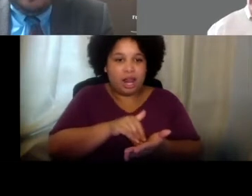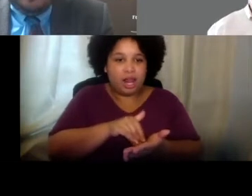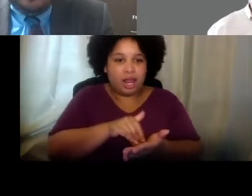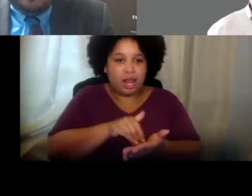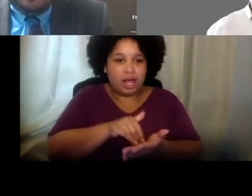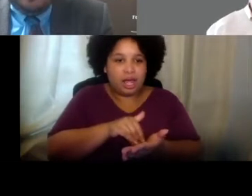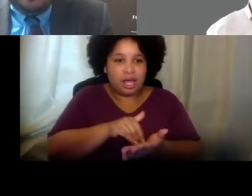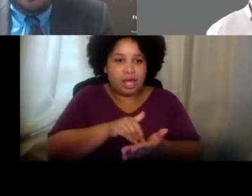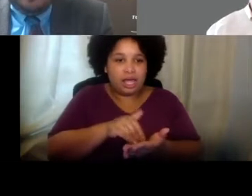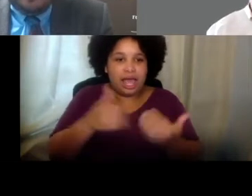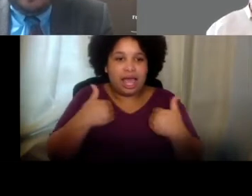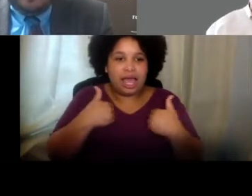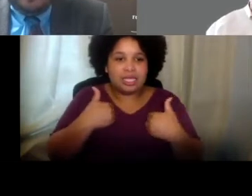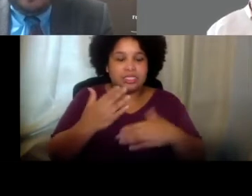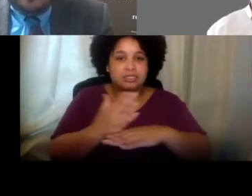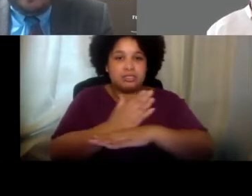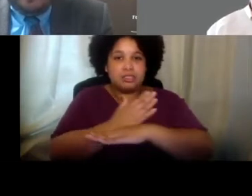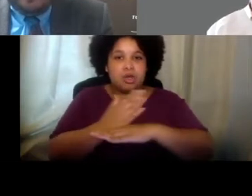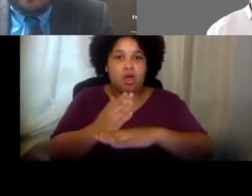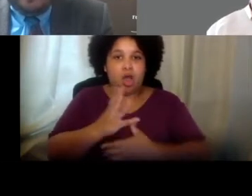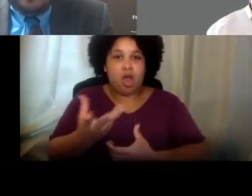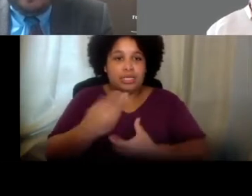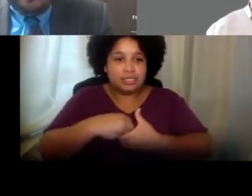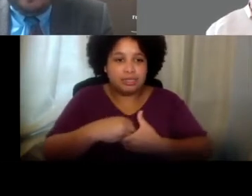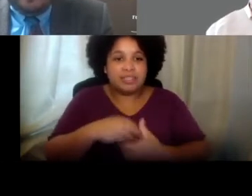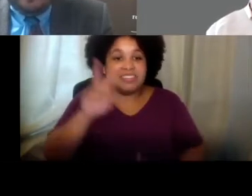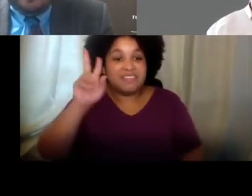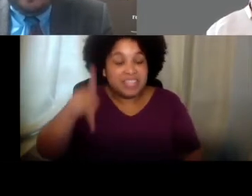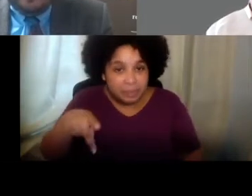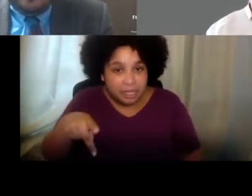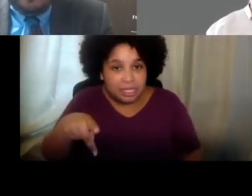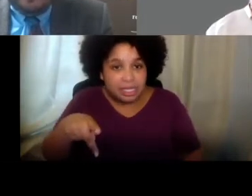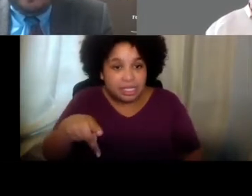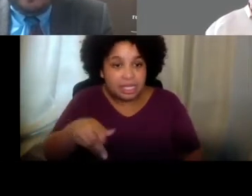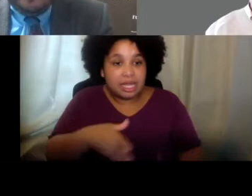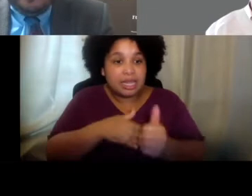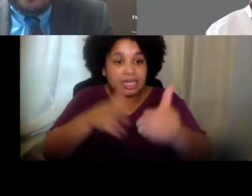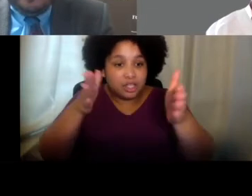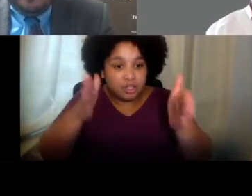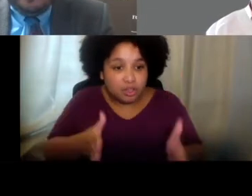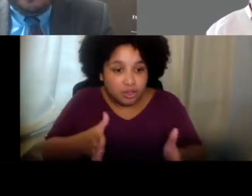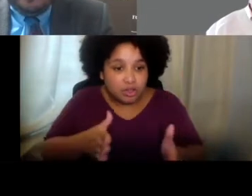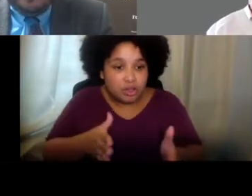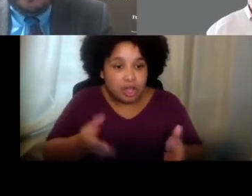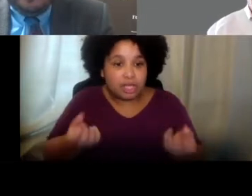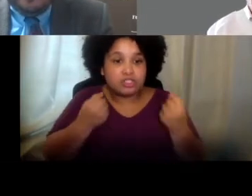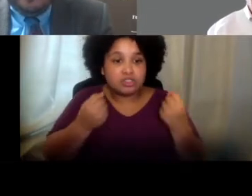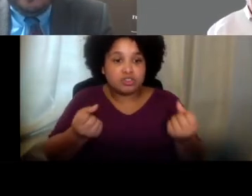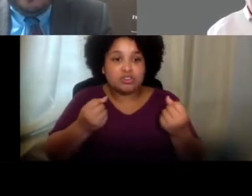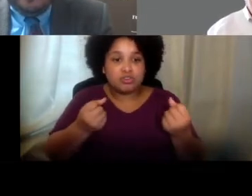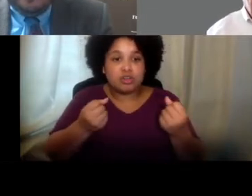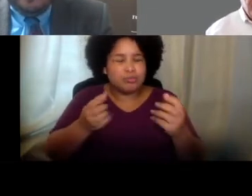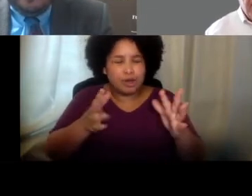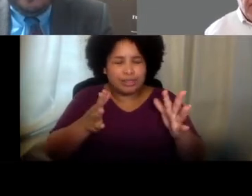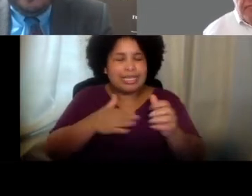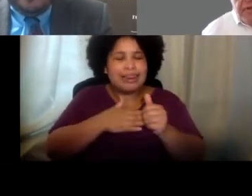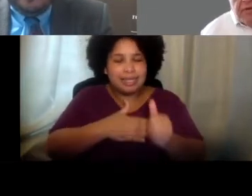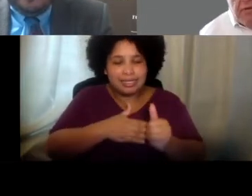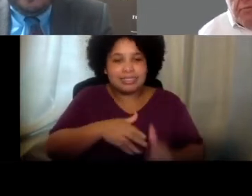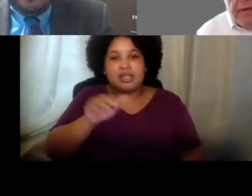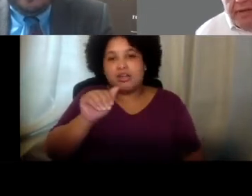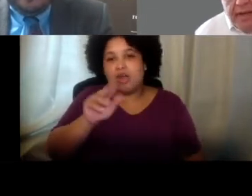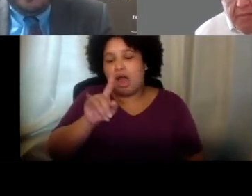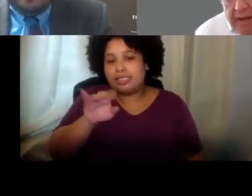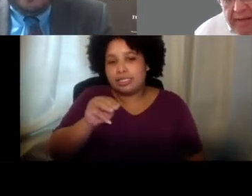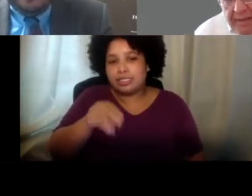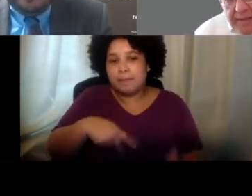who's on the autism spectrum. He's a vice president, he's a leader, and he drives our autism program in both Europe